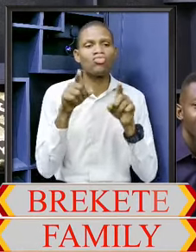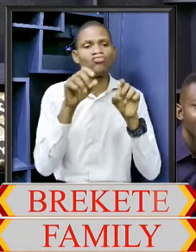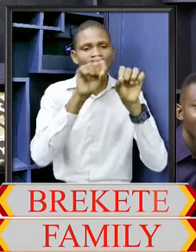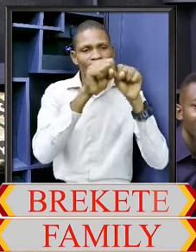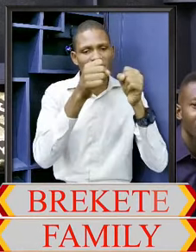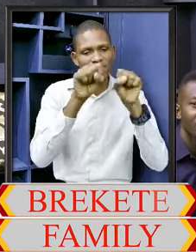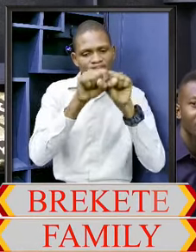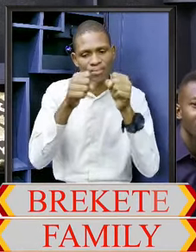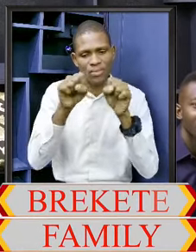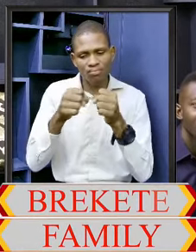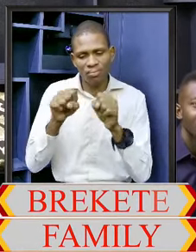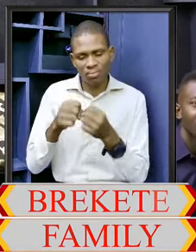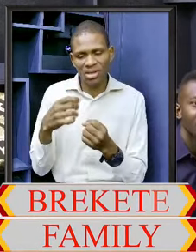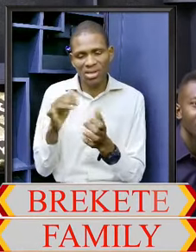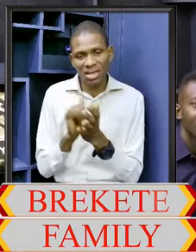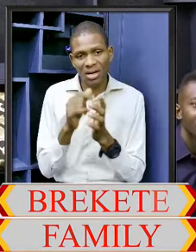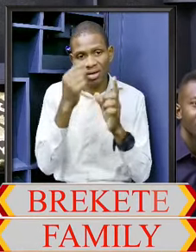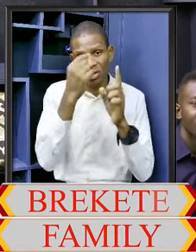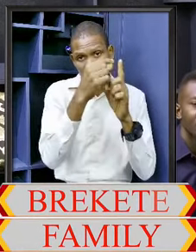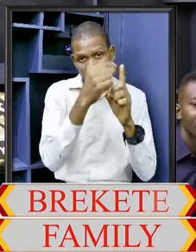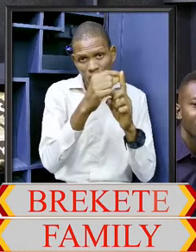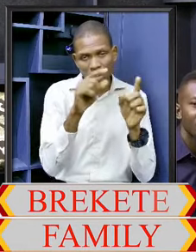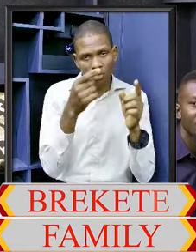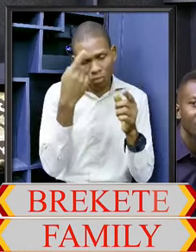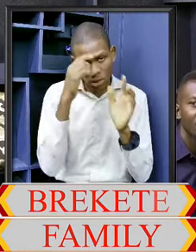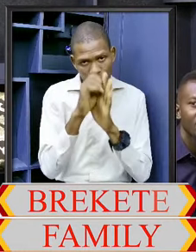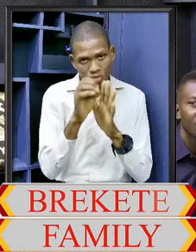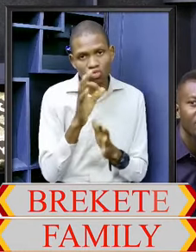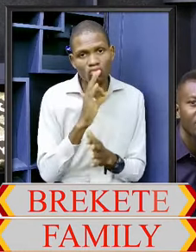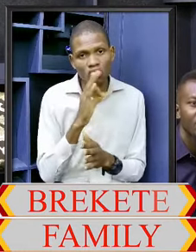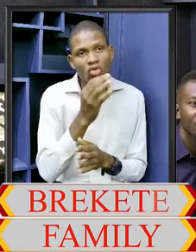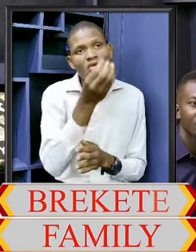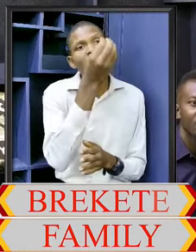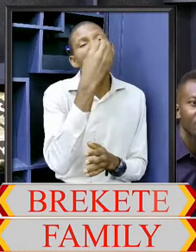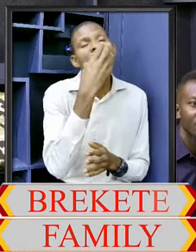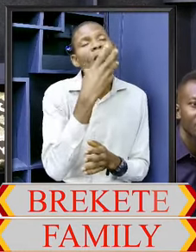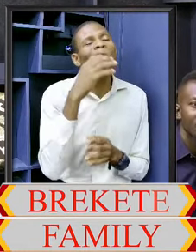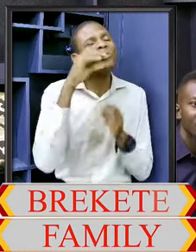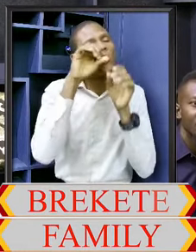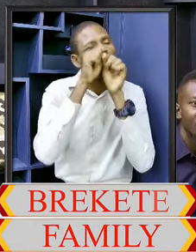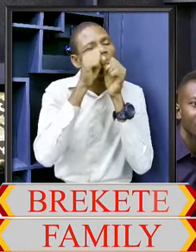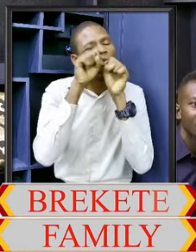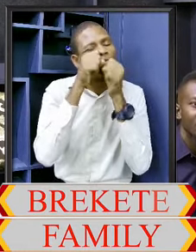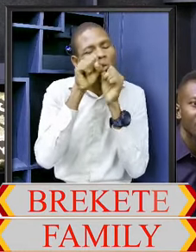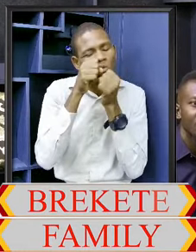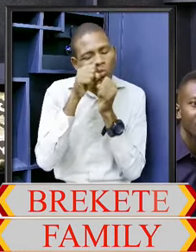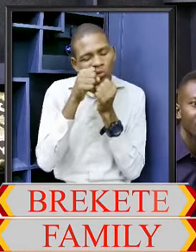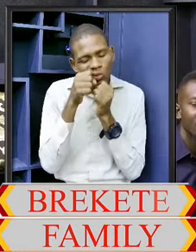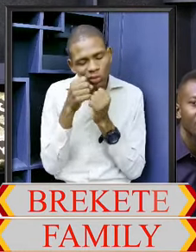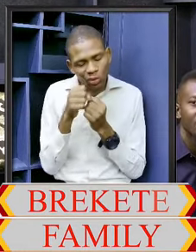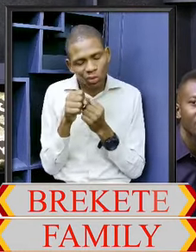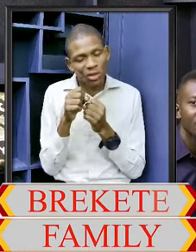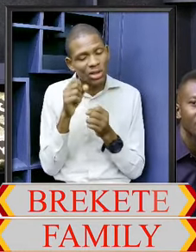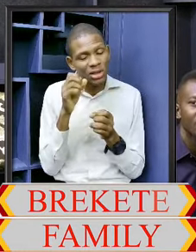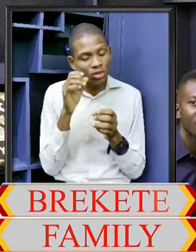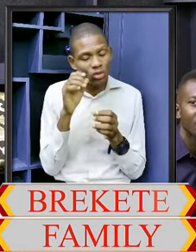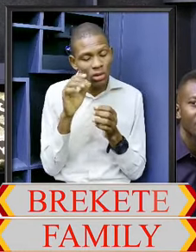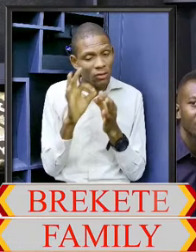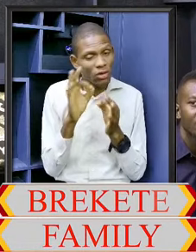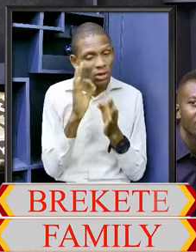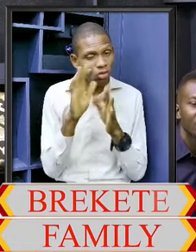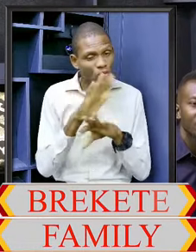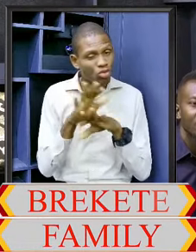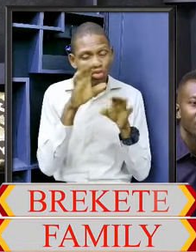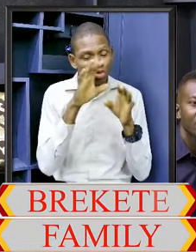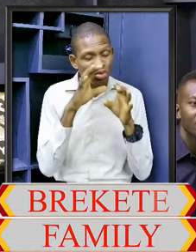talk now, it can't be like food where we they chop. You see, say, if you know chew them well, break them down, small, before you swallow. Mm-hmm.